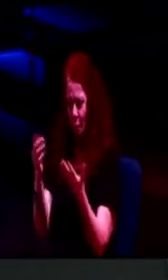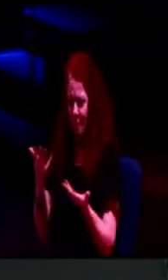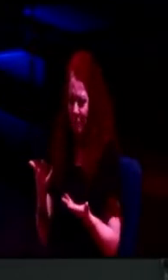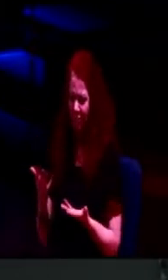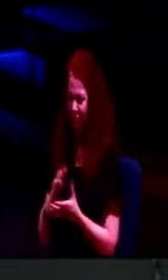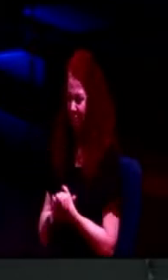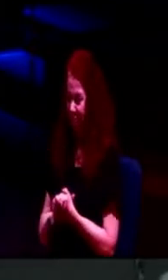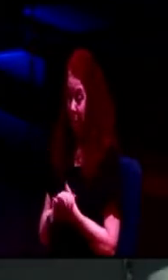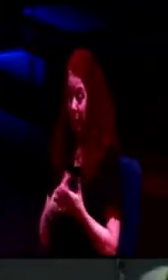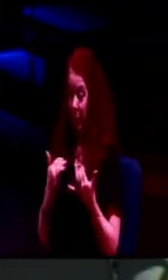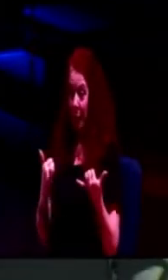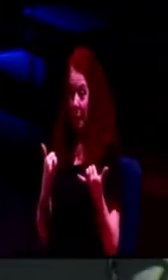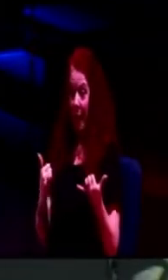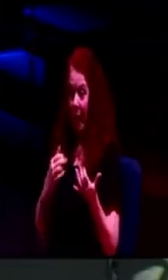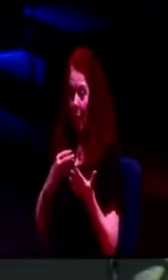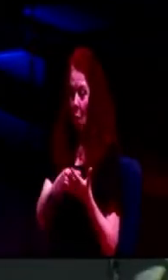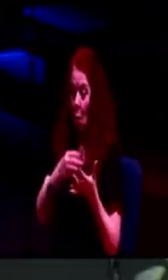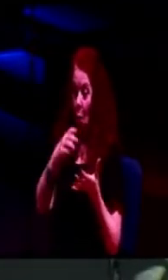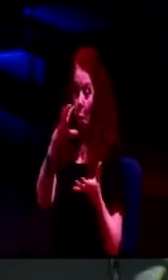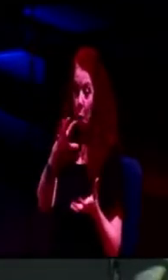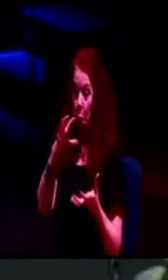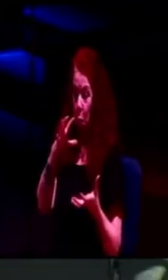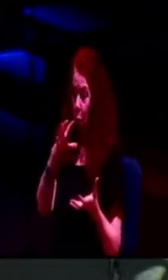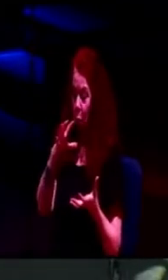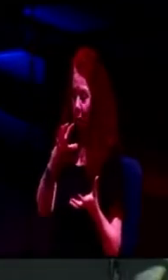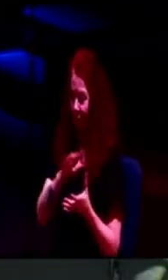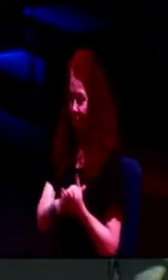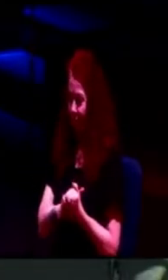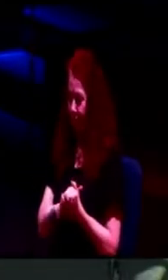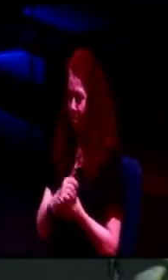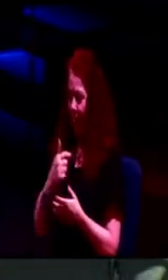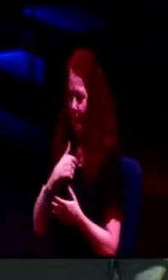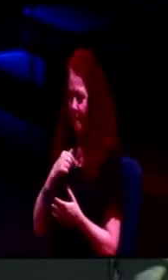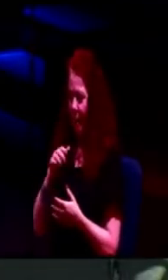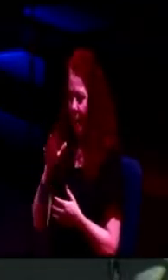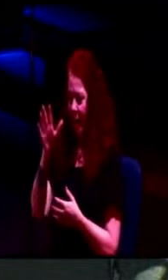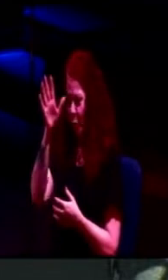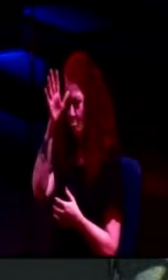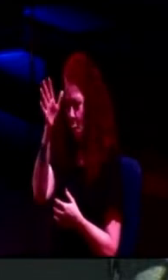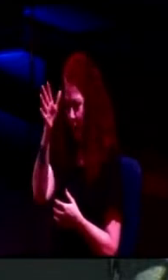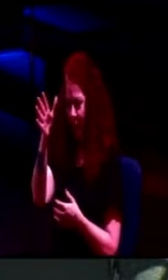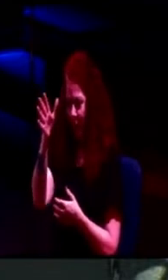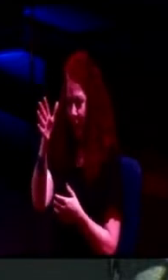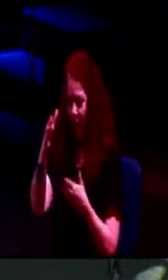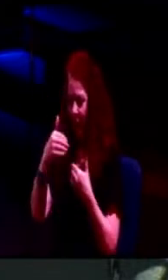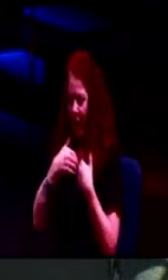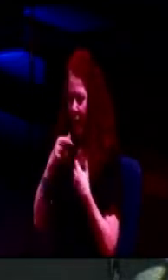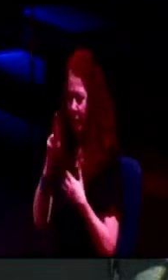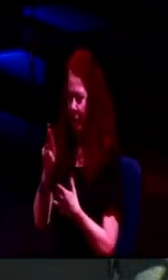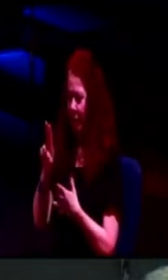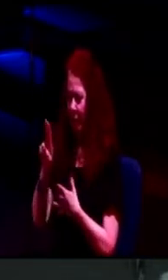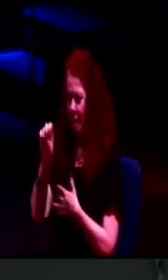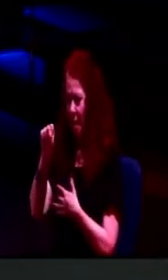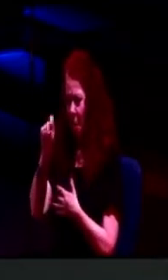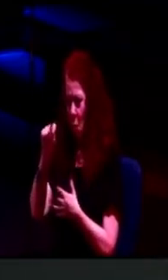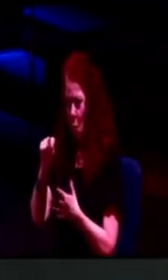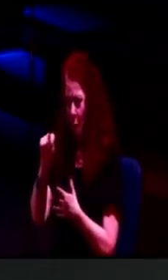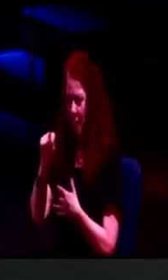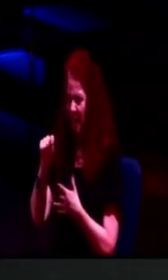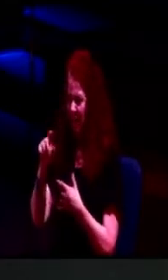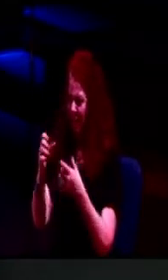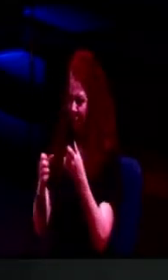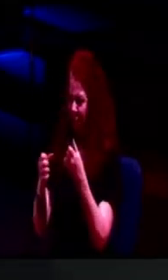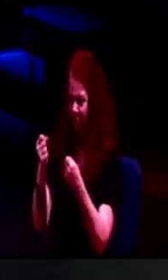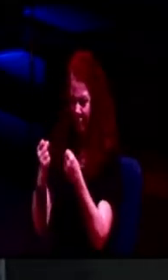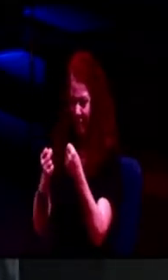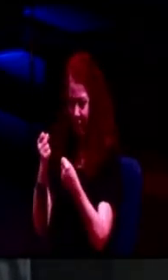was collector of all things rusty and broken down, and he had this rusty old vehicle one time, and haunts me. It's